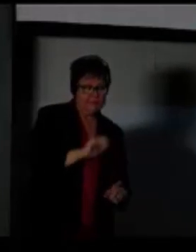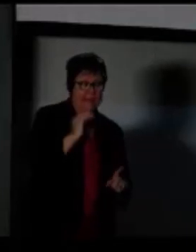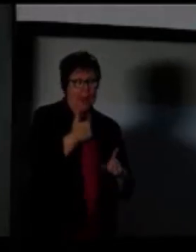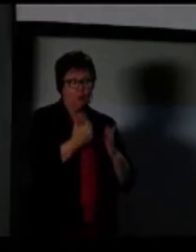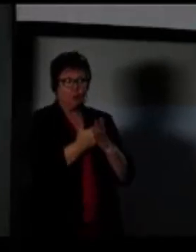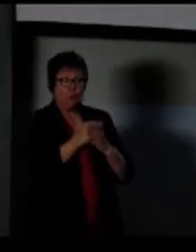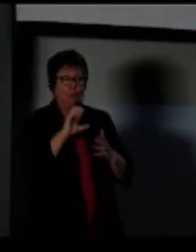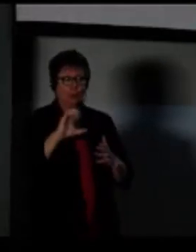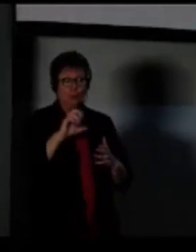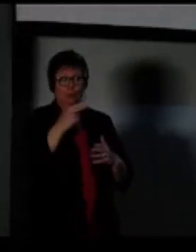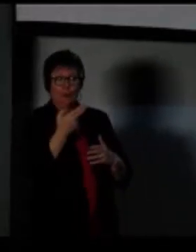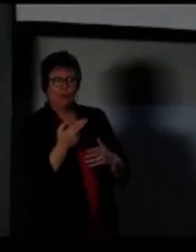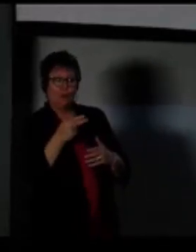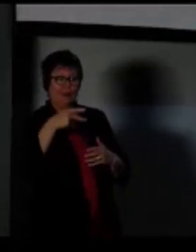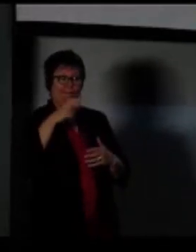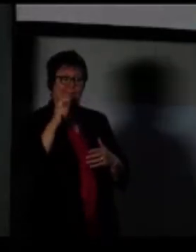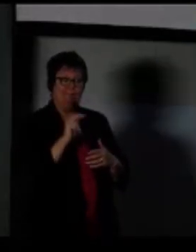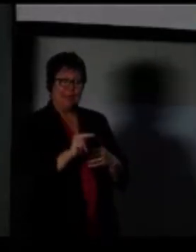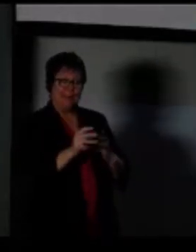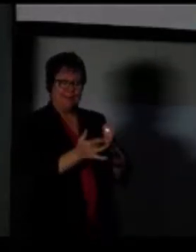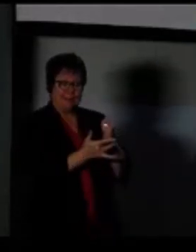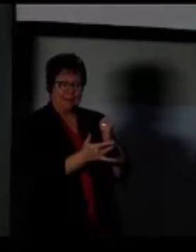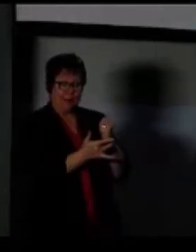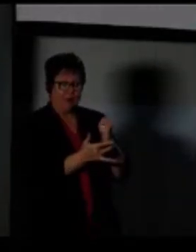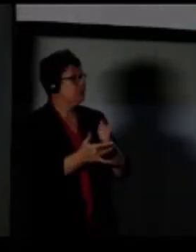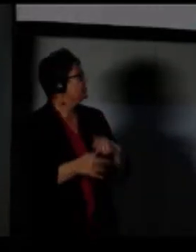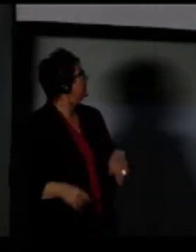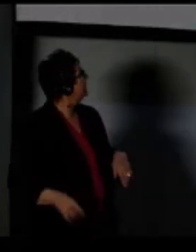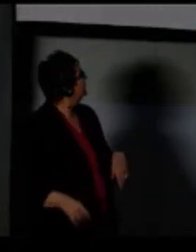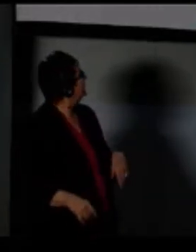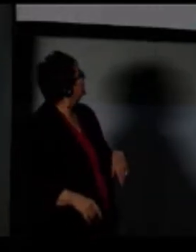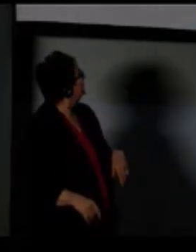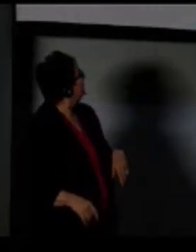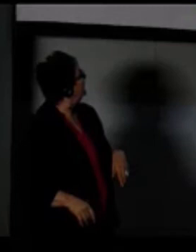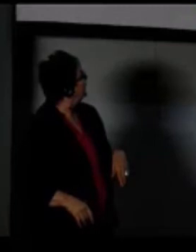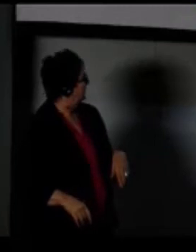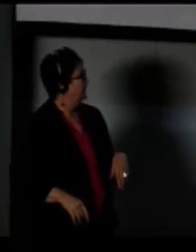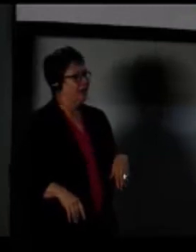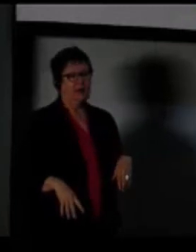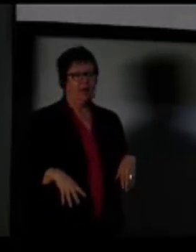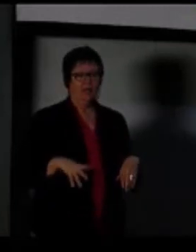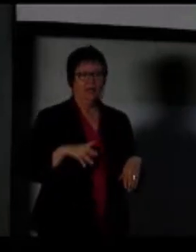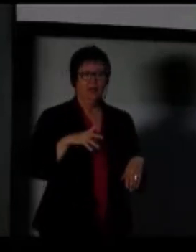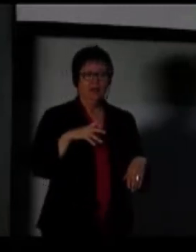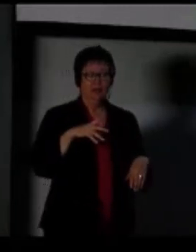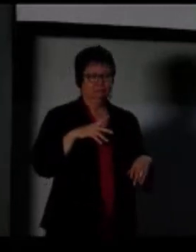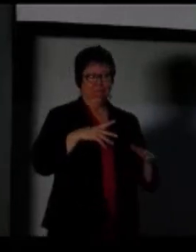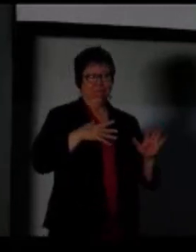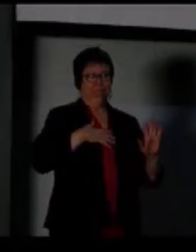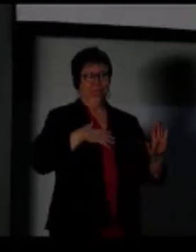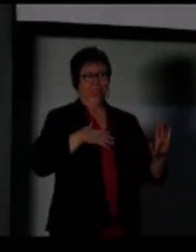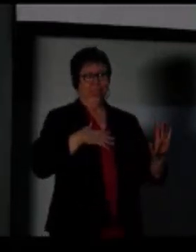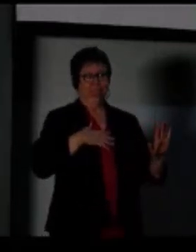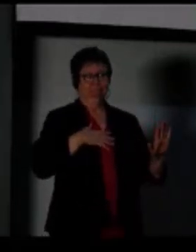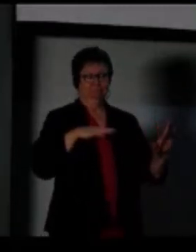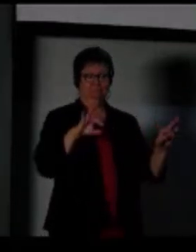of Cooper Hewitt pen technology, which really is a very signature experience and